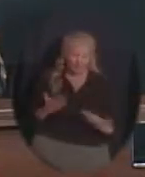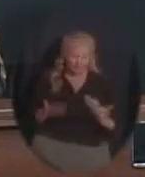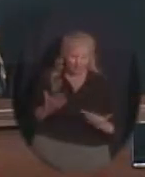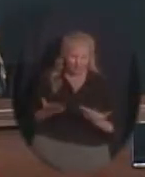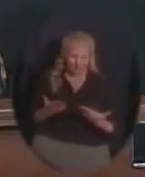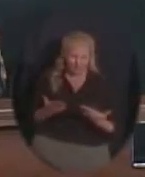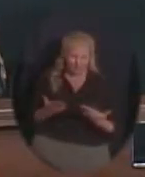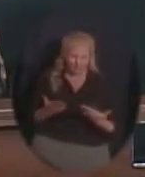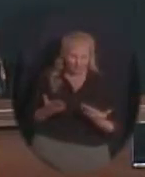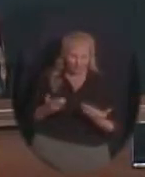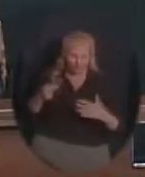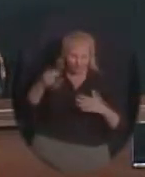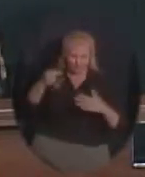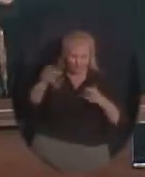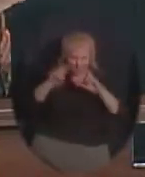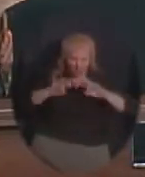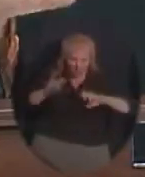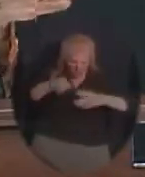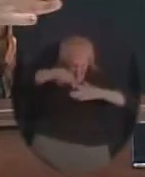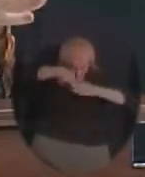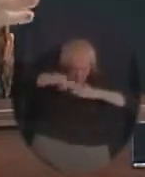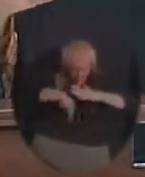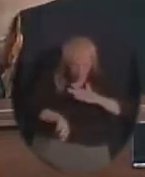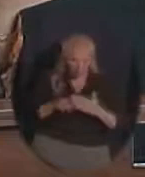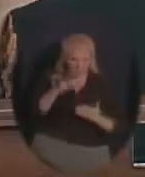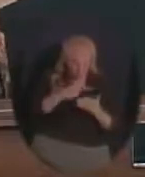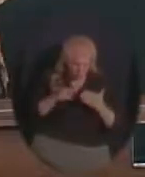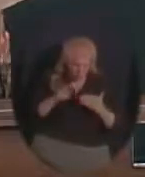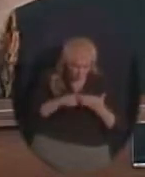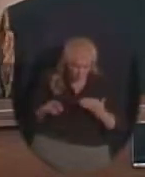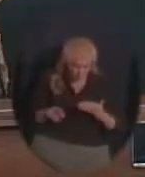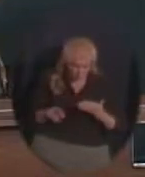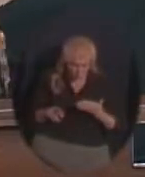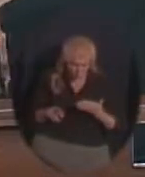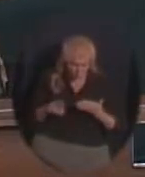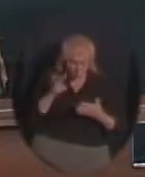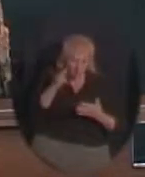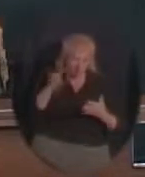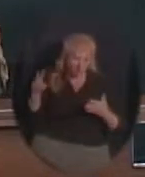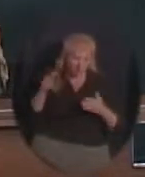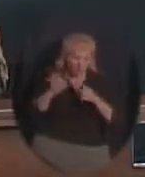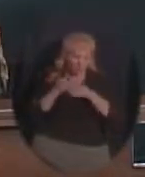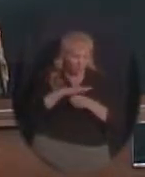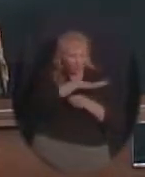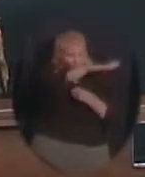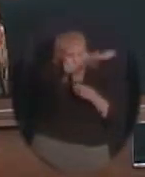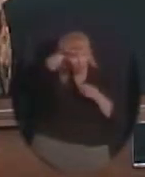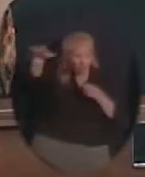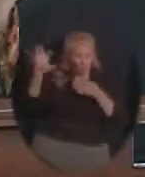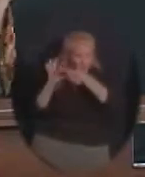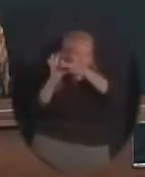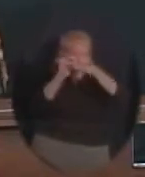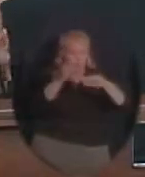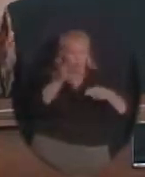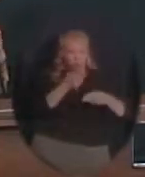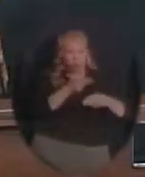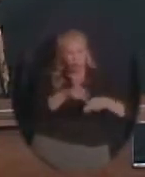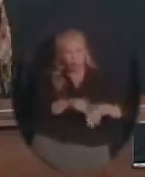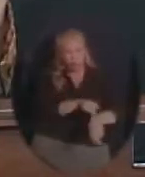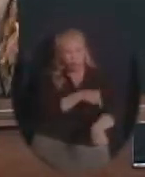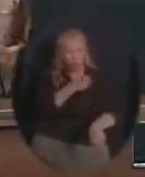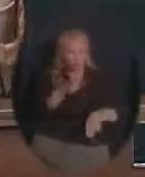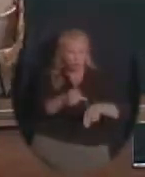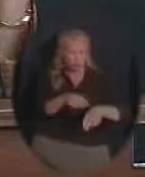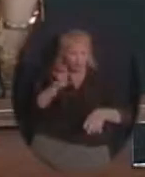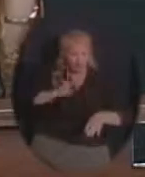some digging and probing in the research on to see what's out there in terms of long-term benefits and comparisons. And so